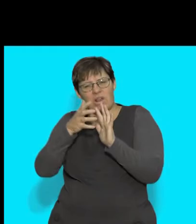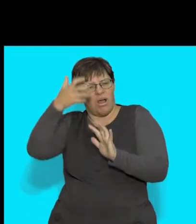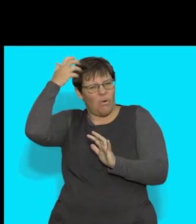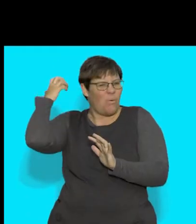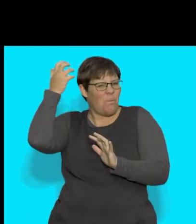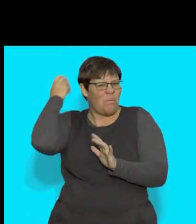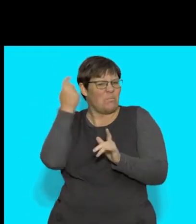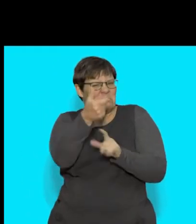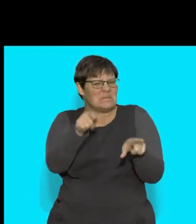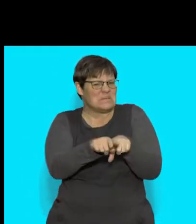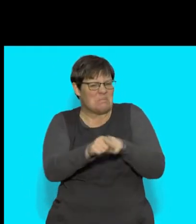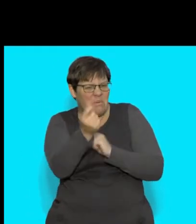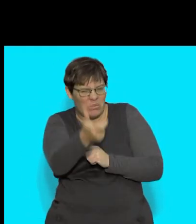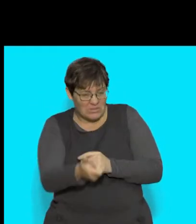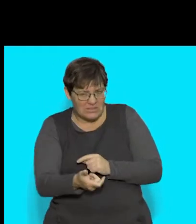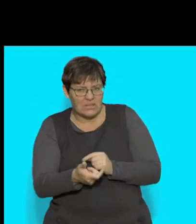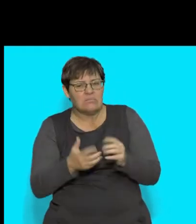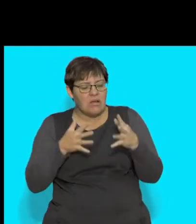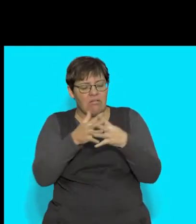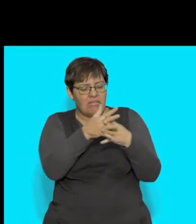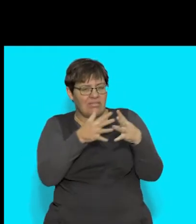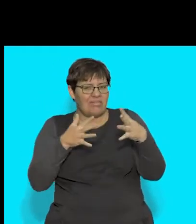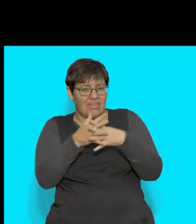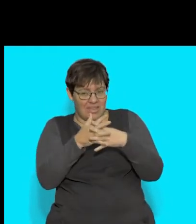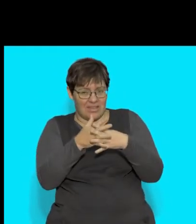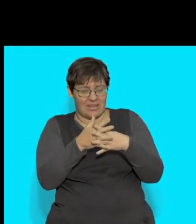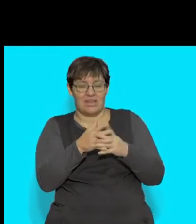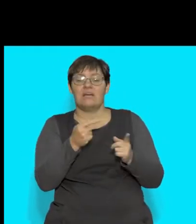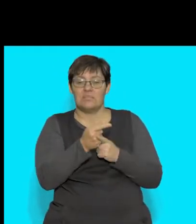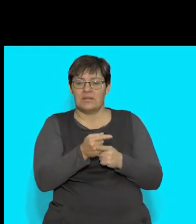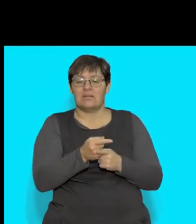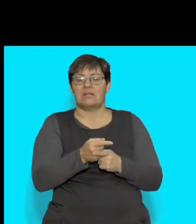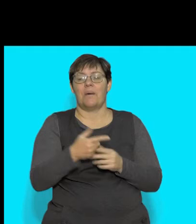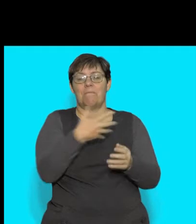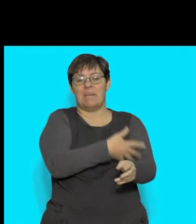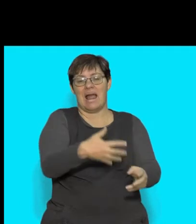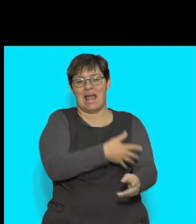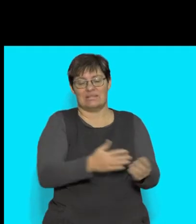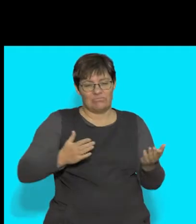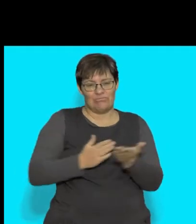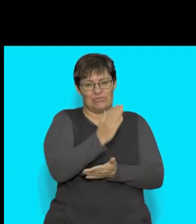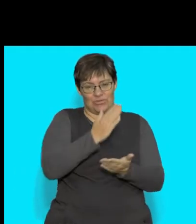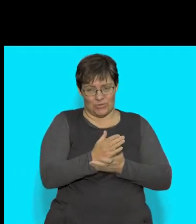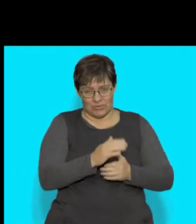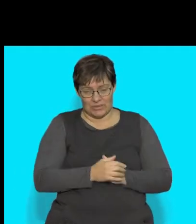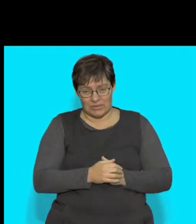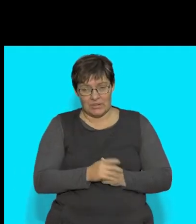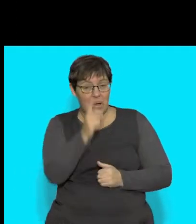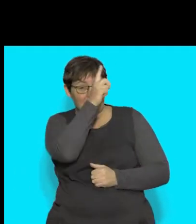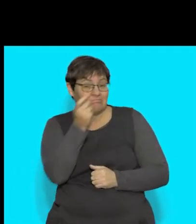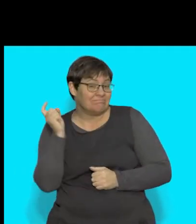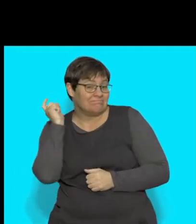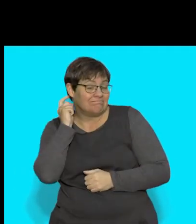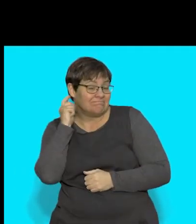a comb. And what can filter through those? Things in the blood. But now I want